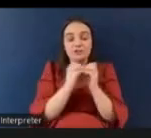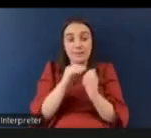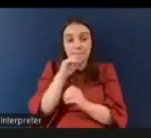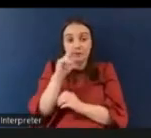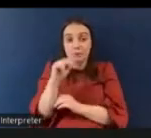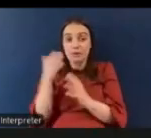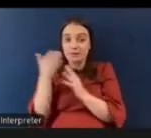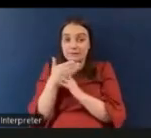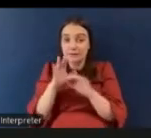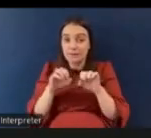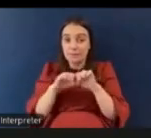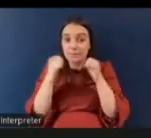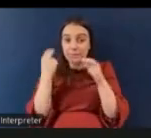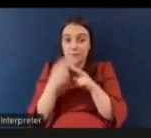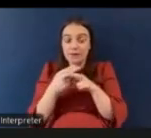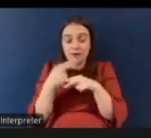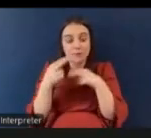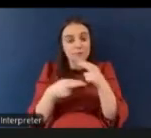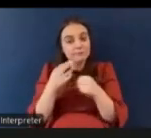So if you go to the next slide there.